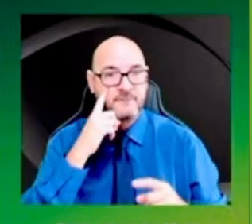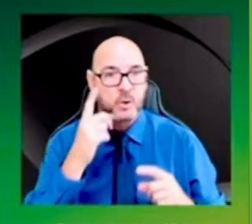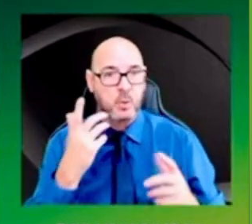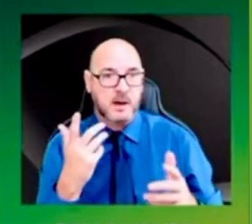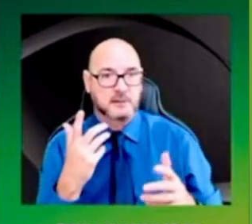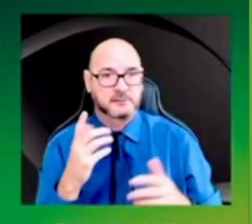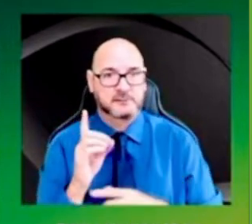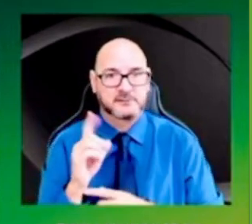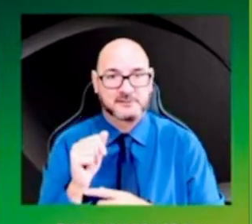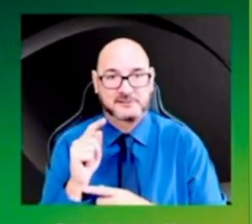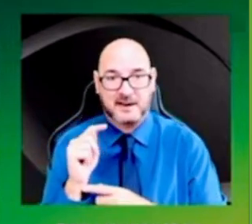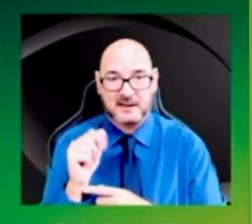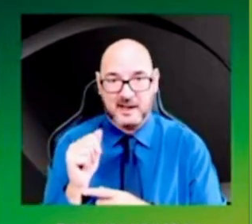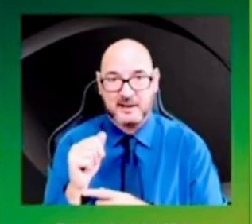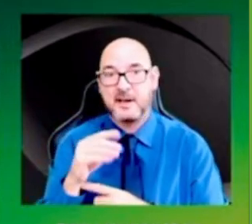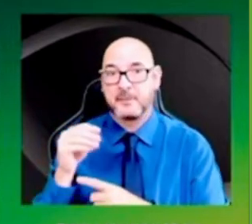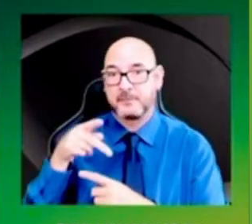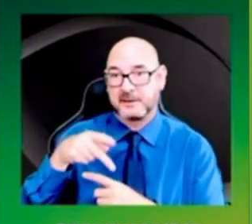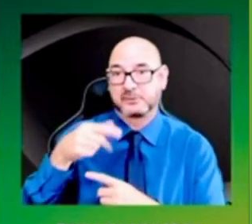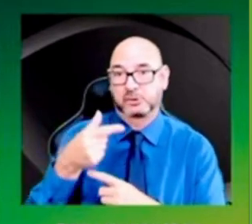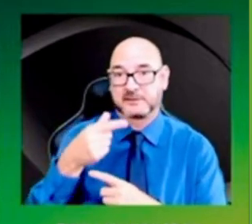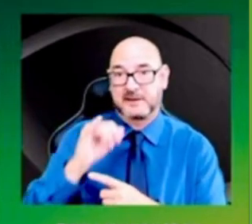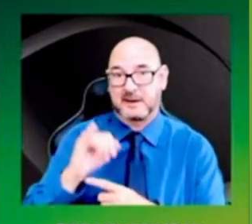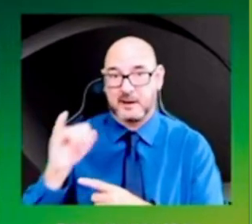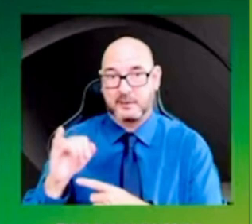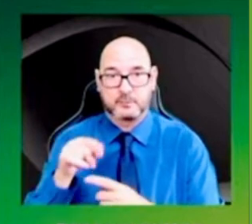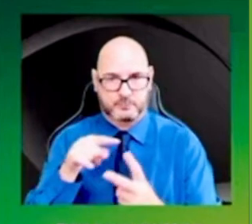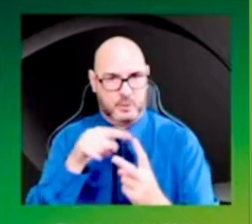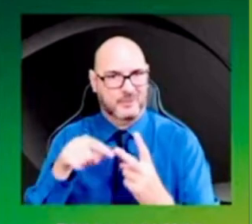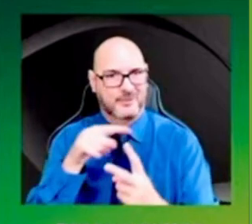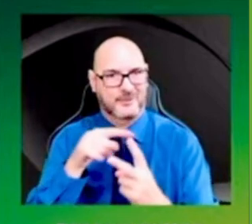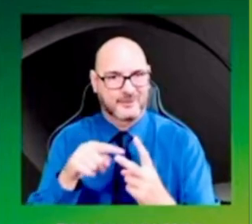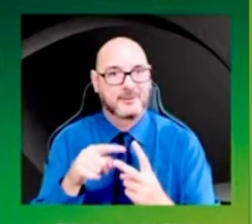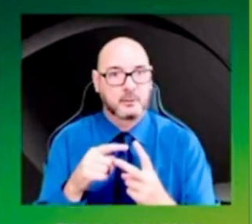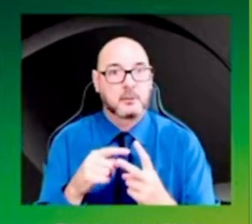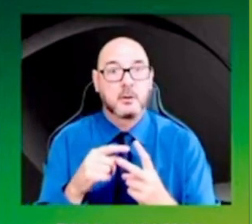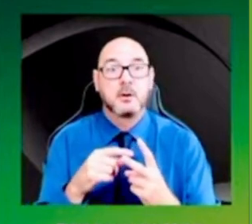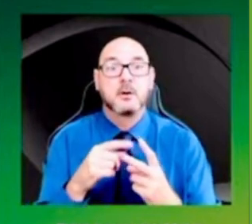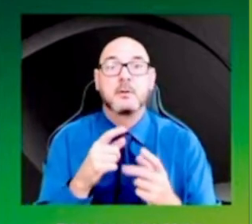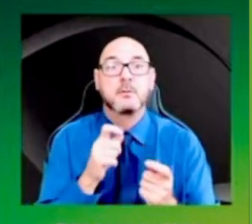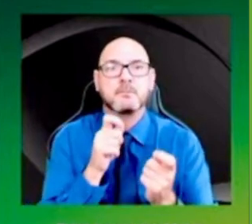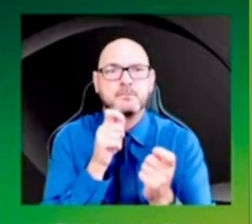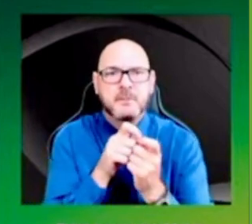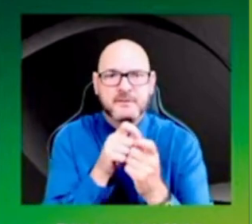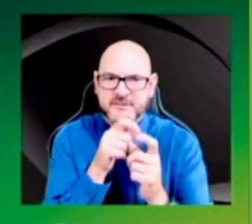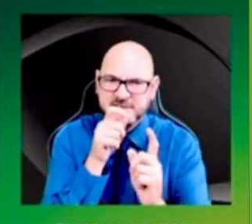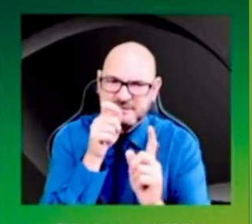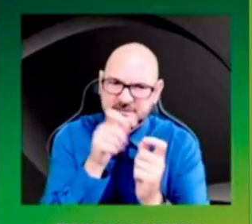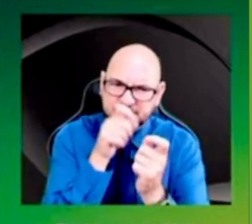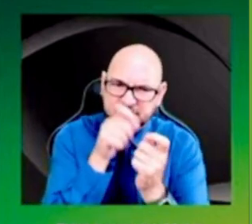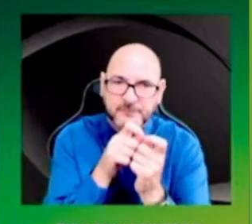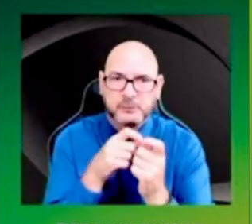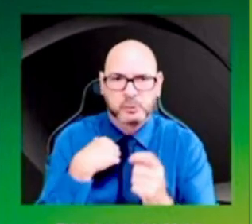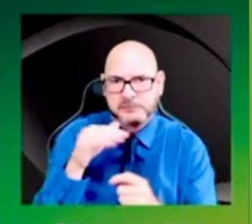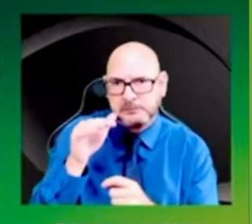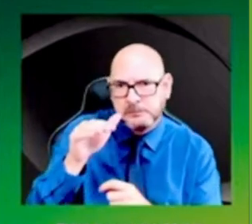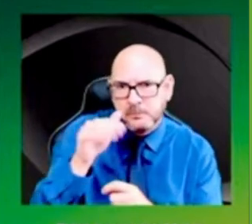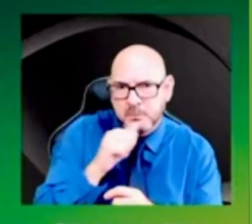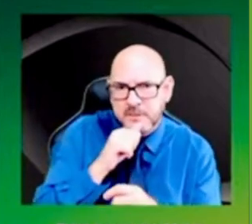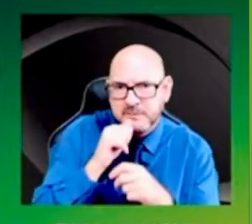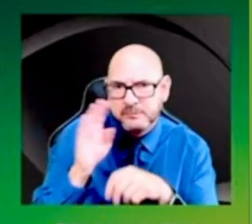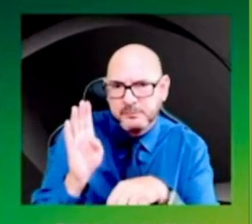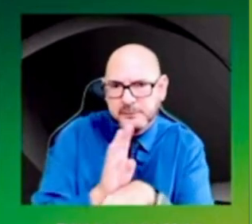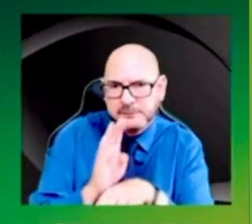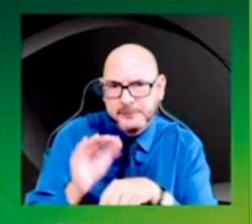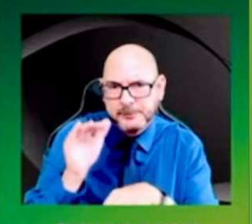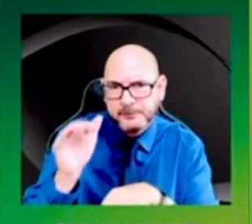PGII. More specifically, I call on the private sector to explore opportunities to